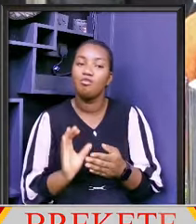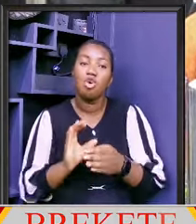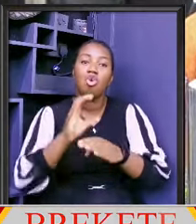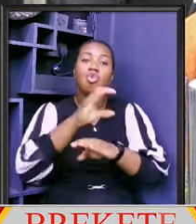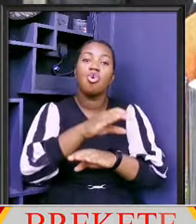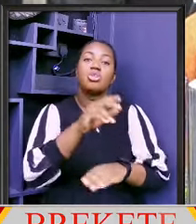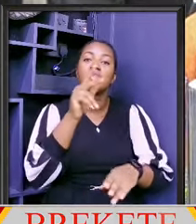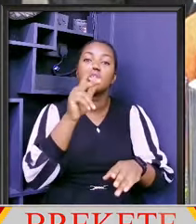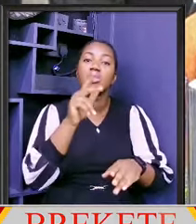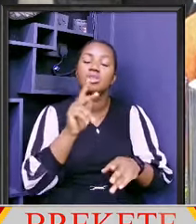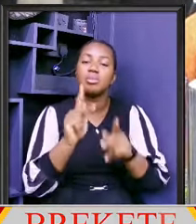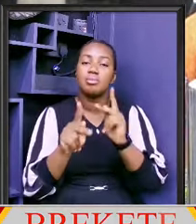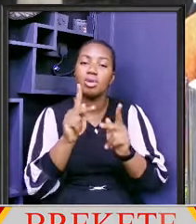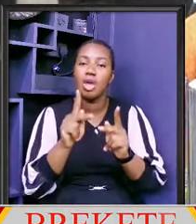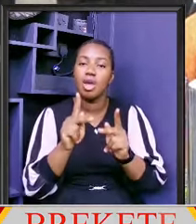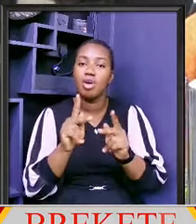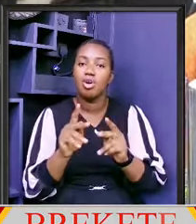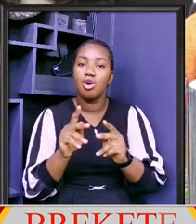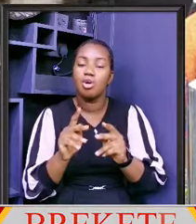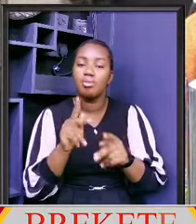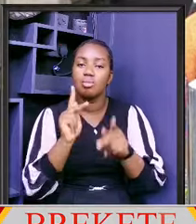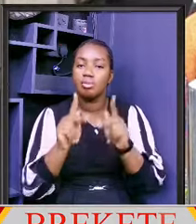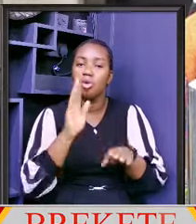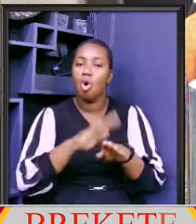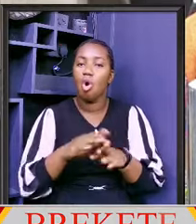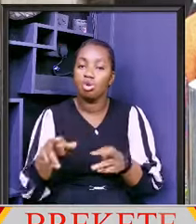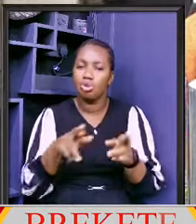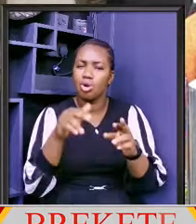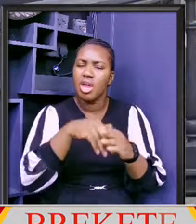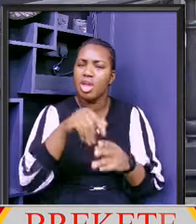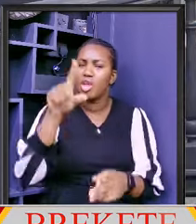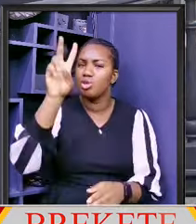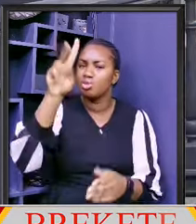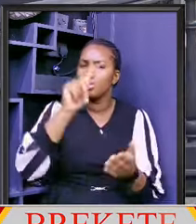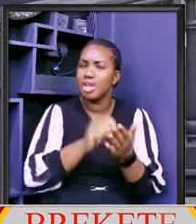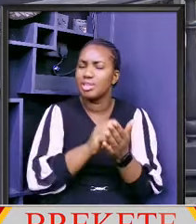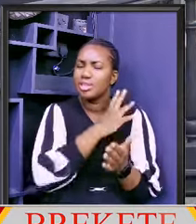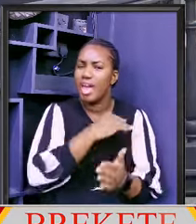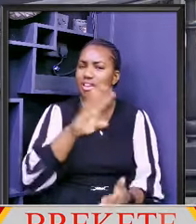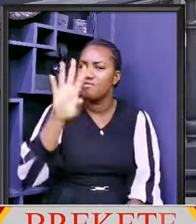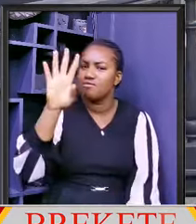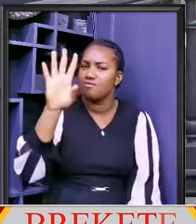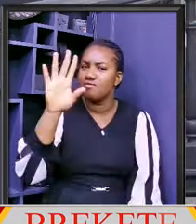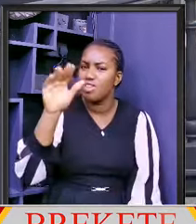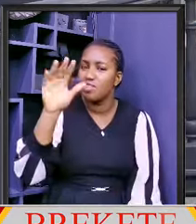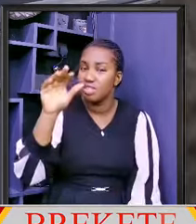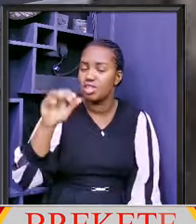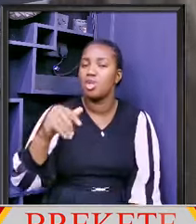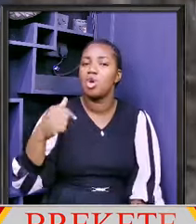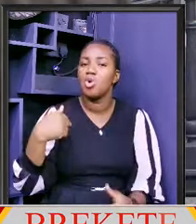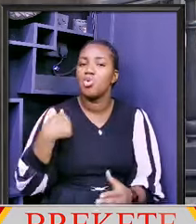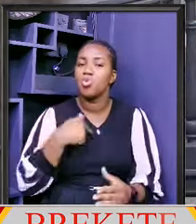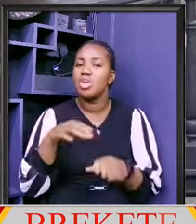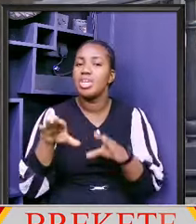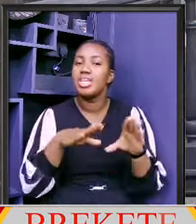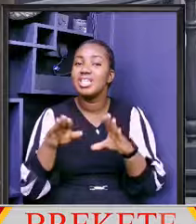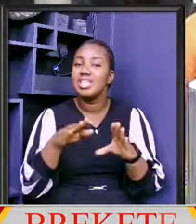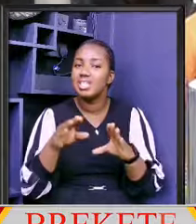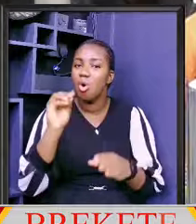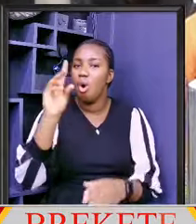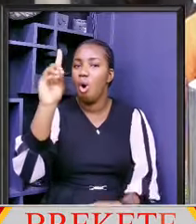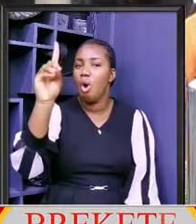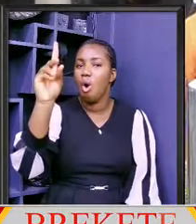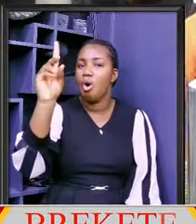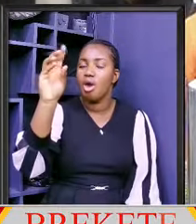road. In 2013, ordinary president, when we are doing Okada professor at Pape there, Pape Hill, as a member